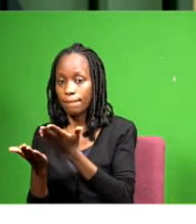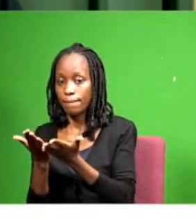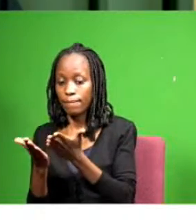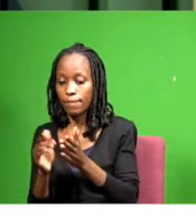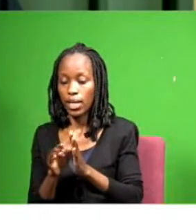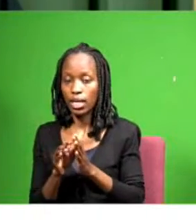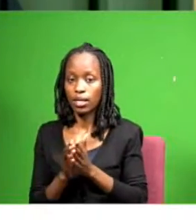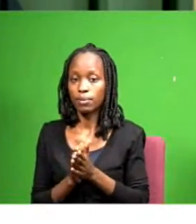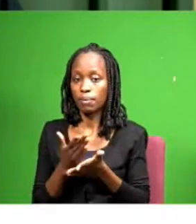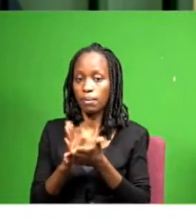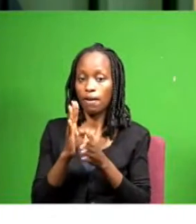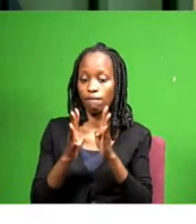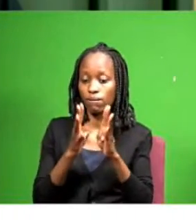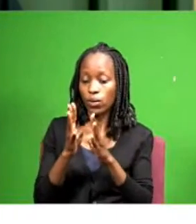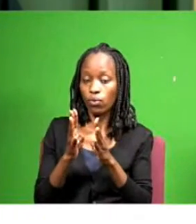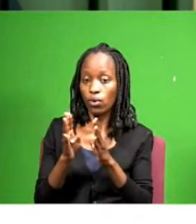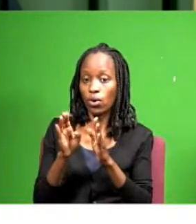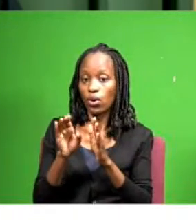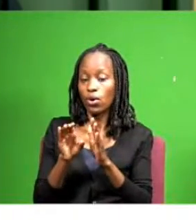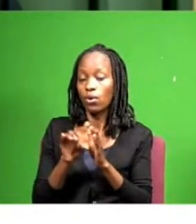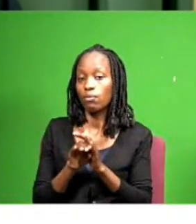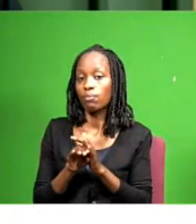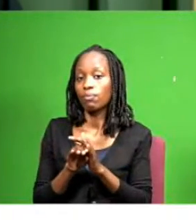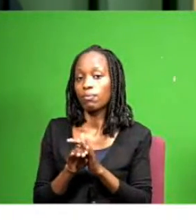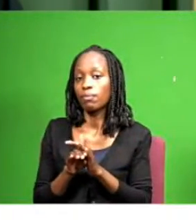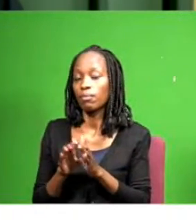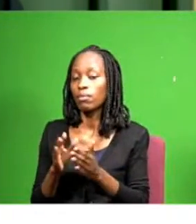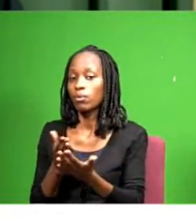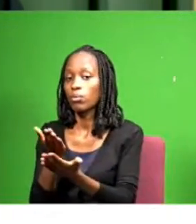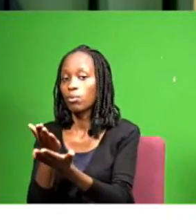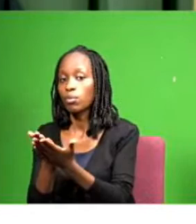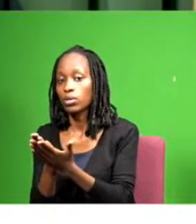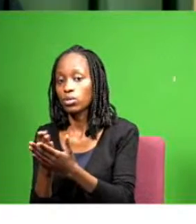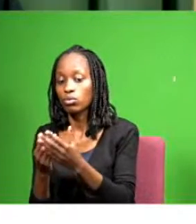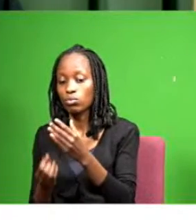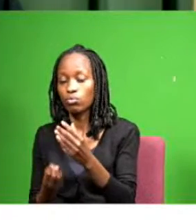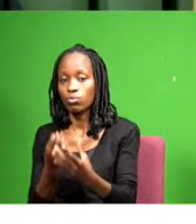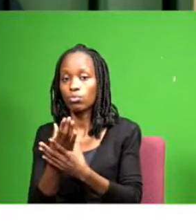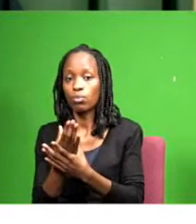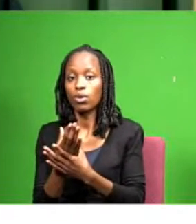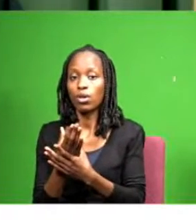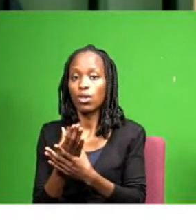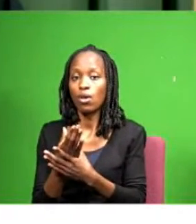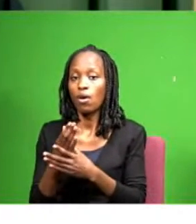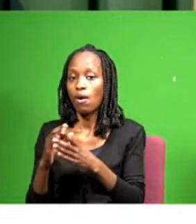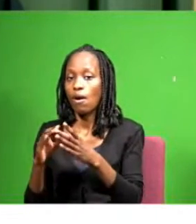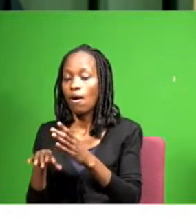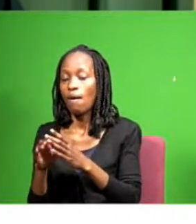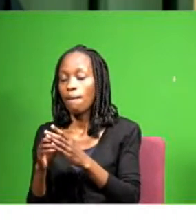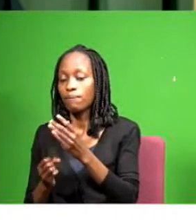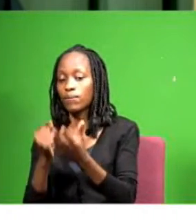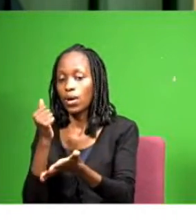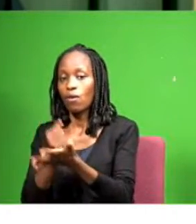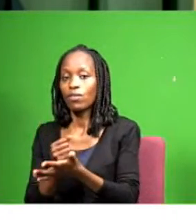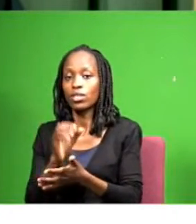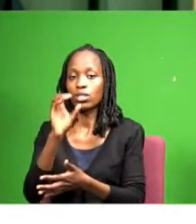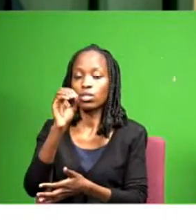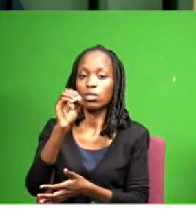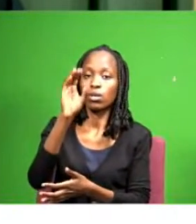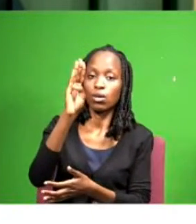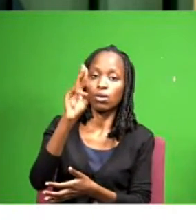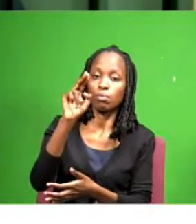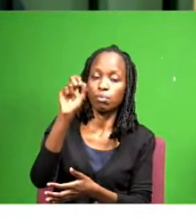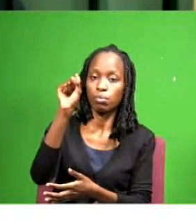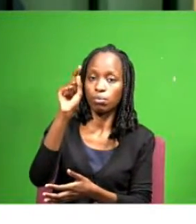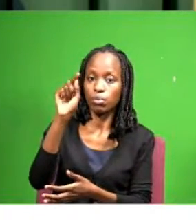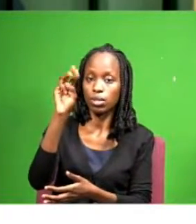44 of the amendment bill proposes to create the office of the Judiciary Ombudsman by introducing a new